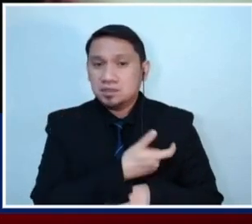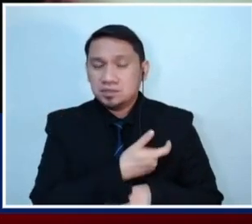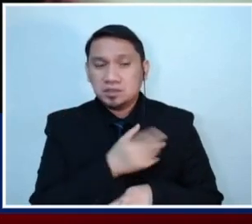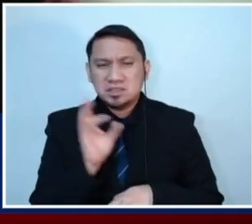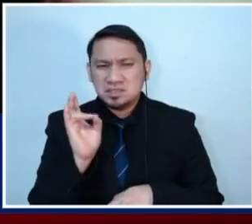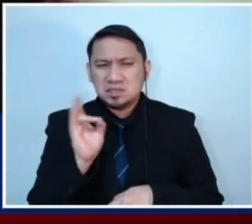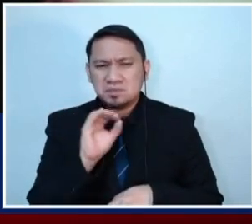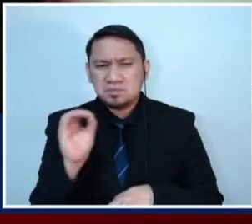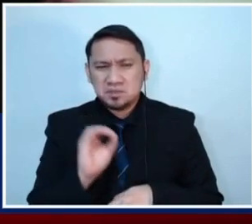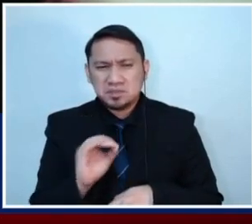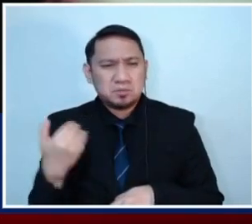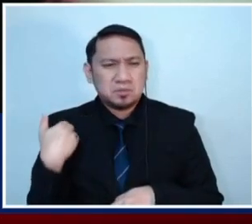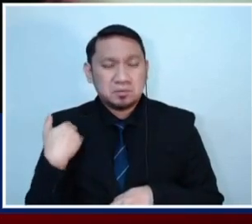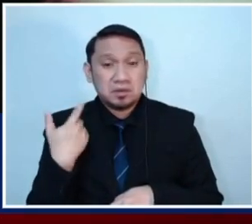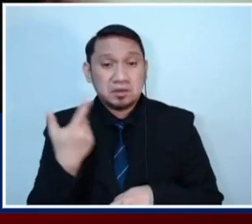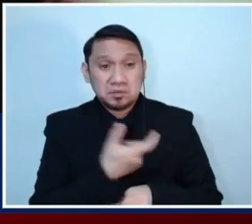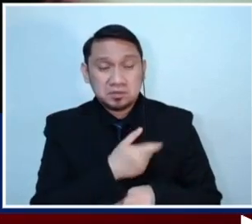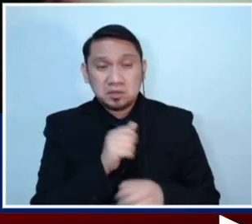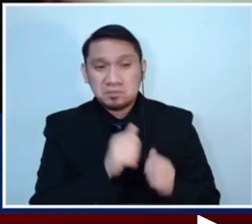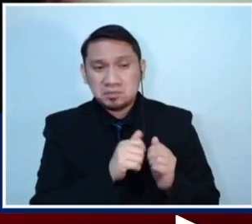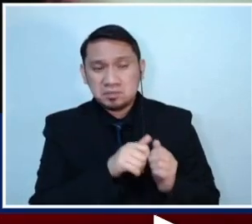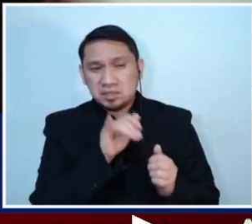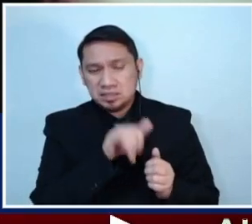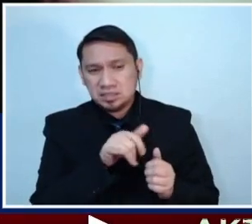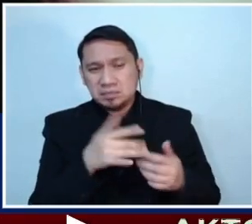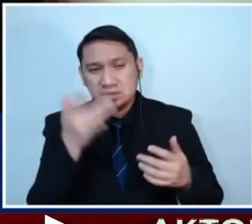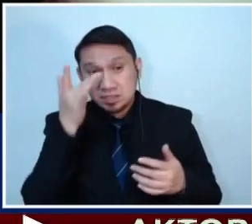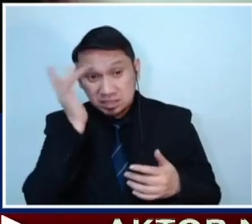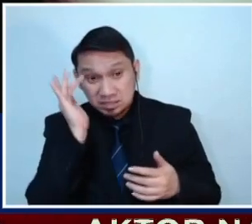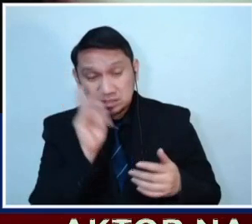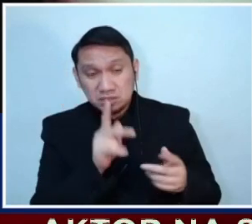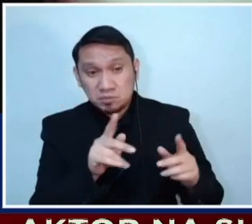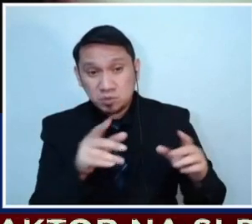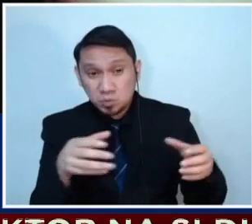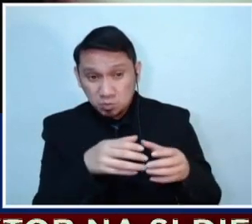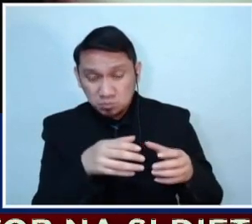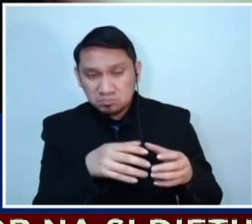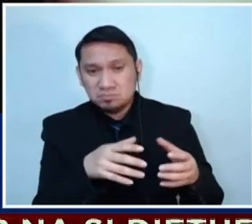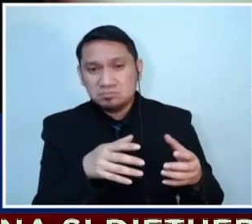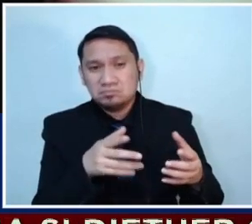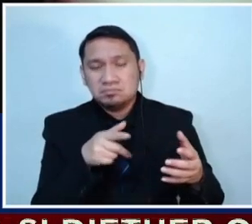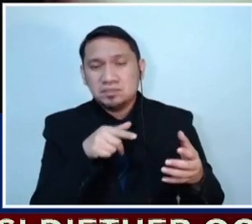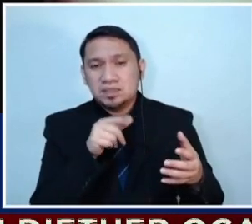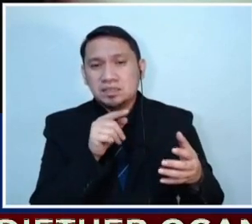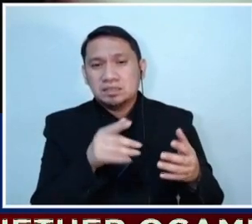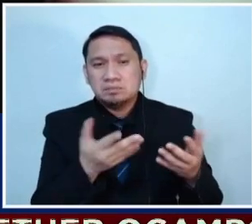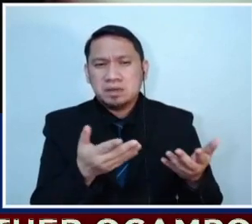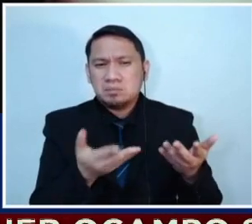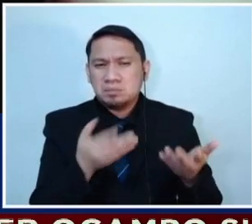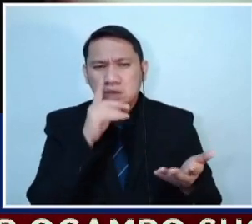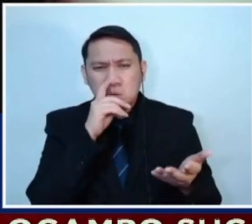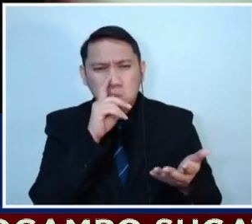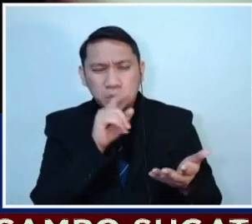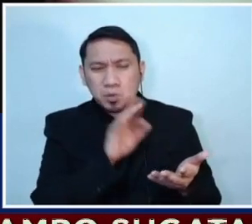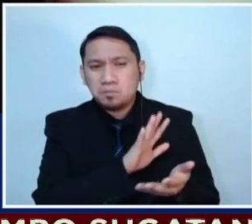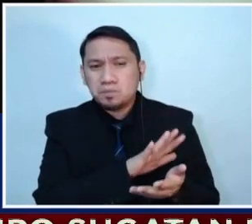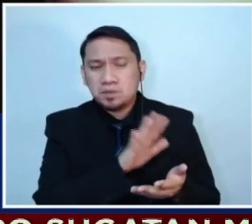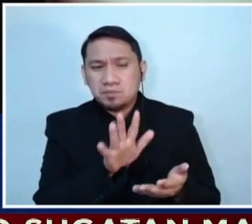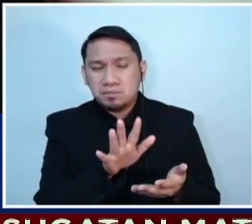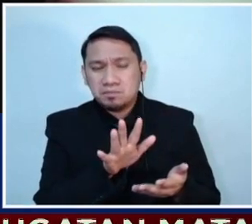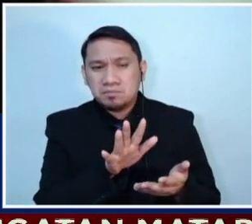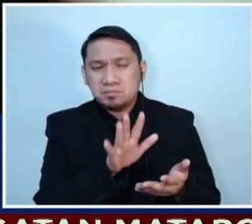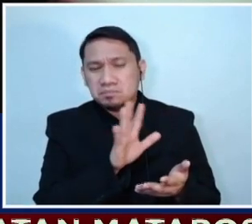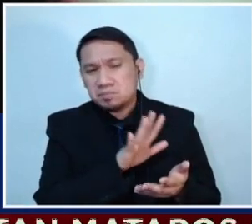These are the vulnerable population. Most of them are in the age bracket of 65 years old and